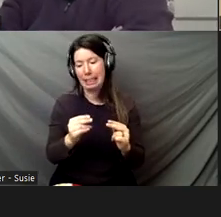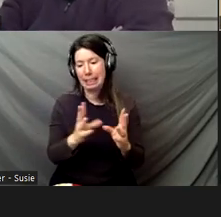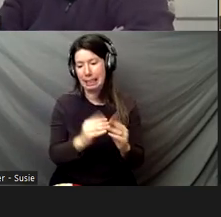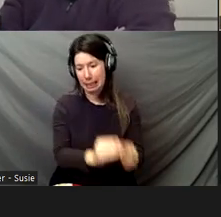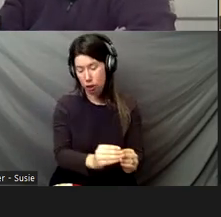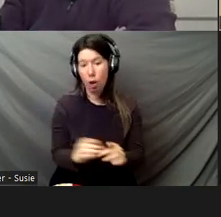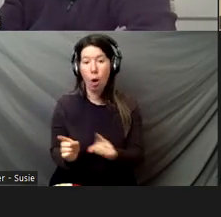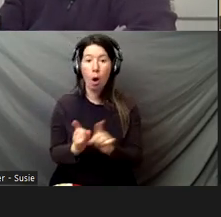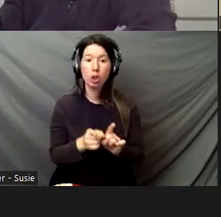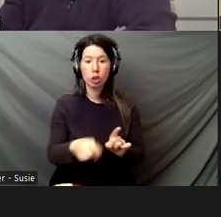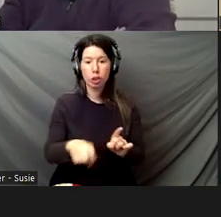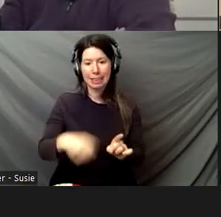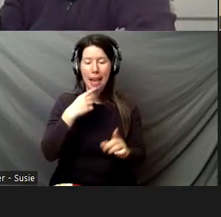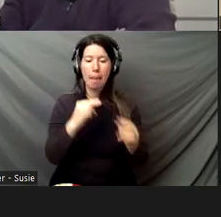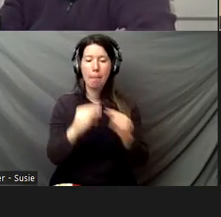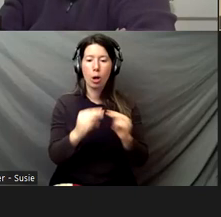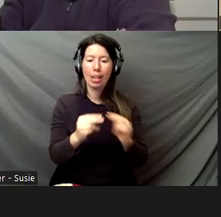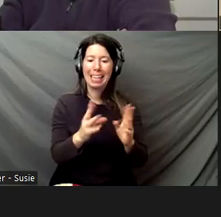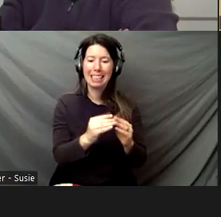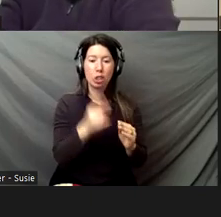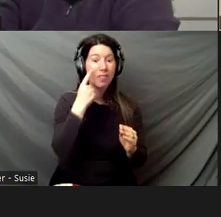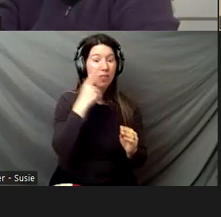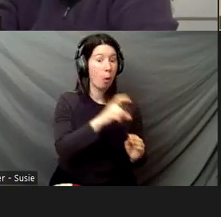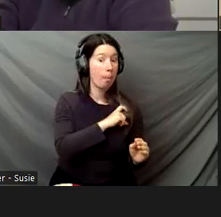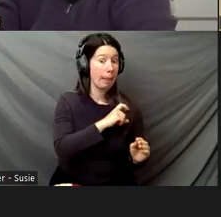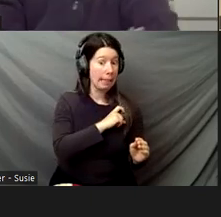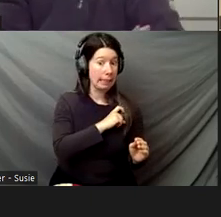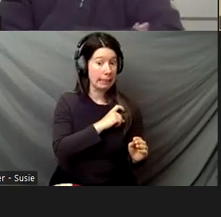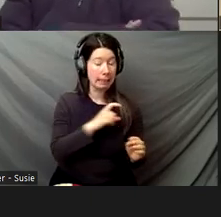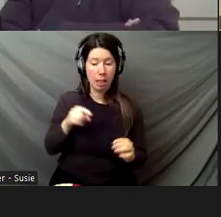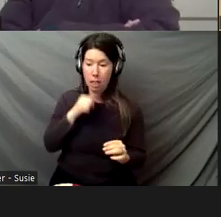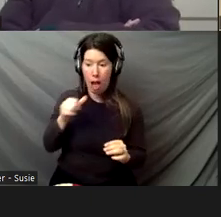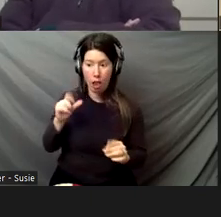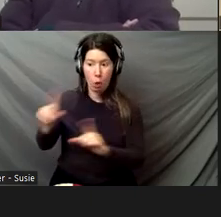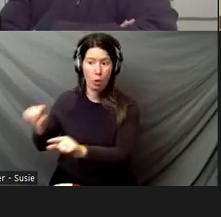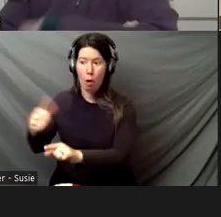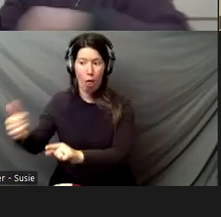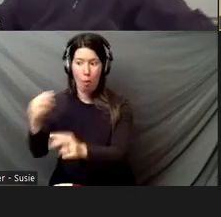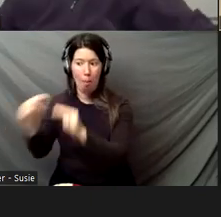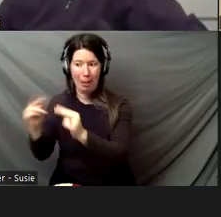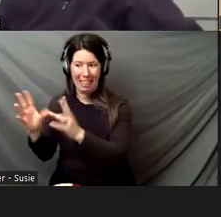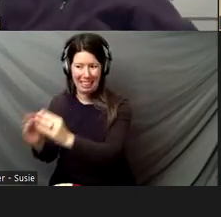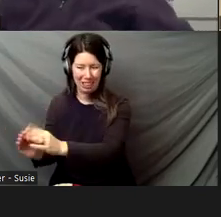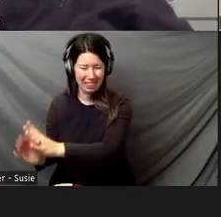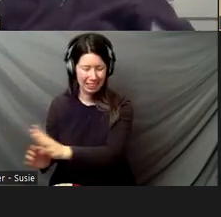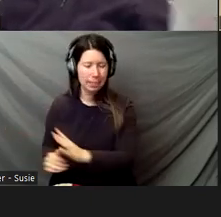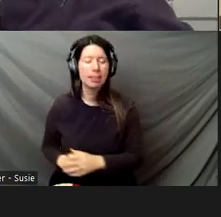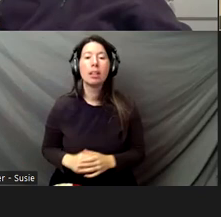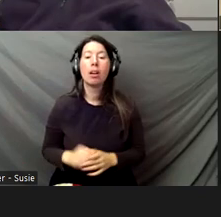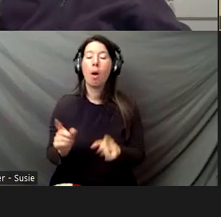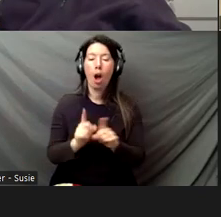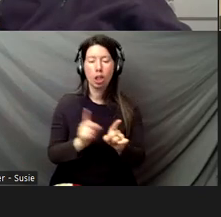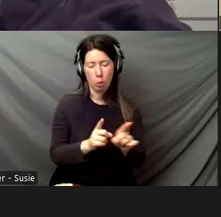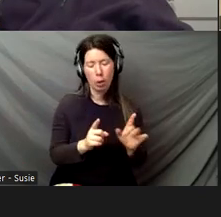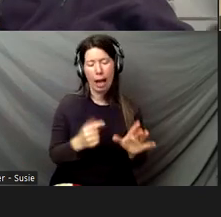that you should say bargaining sessions for the police so that nobody thinks they're going to other bargaining sessions. And I said this before, I